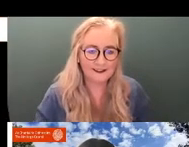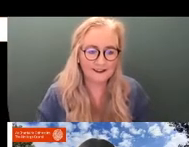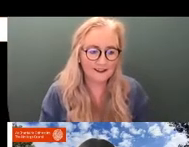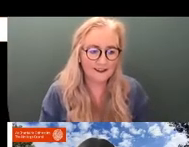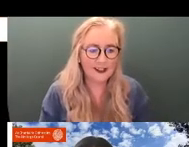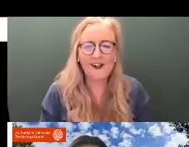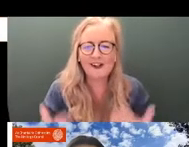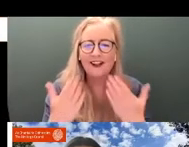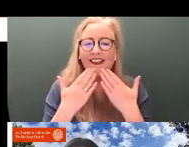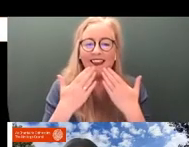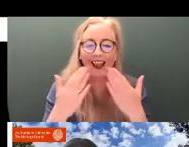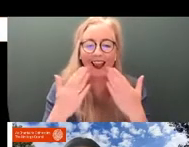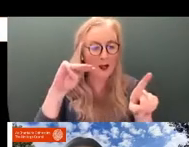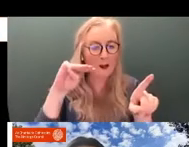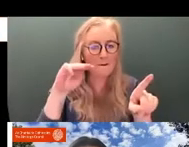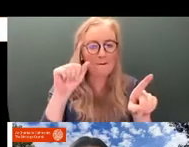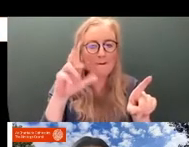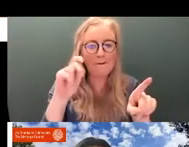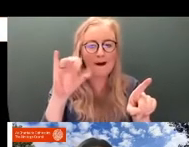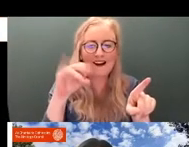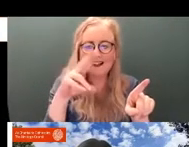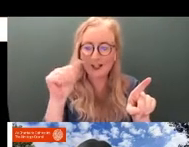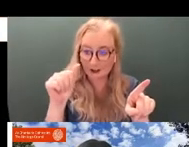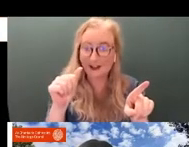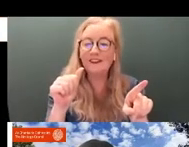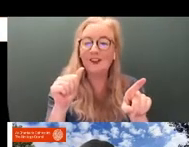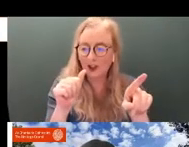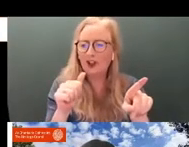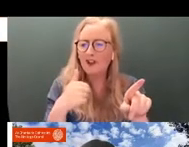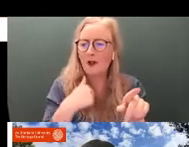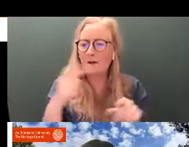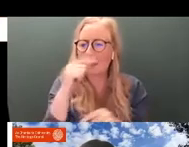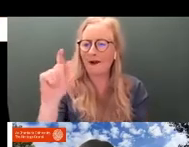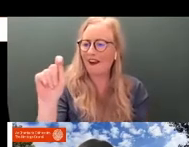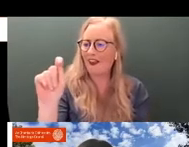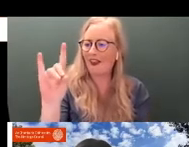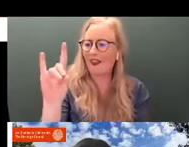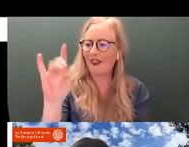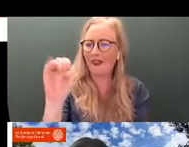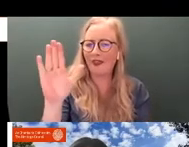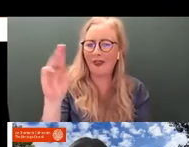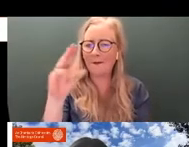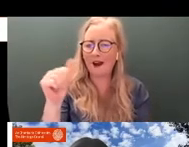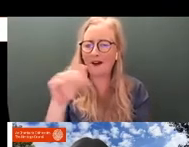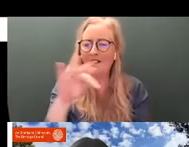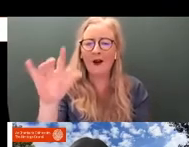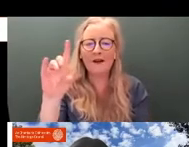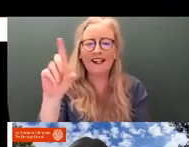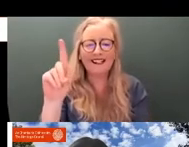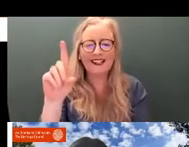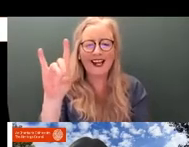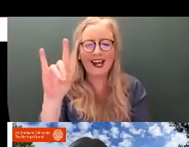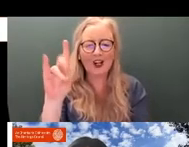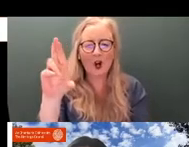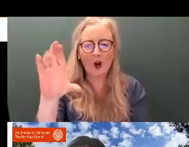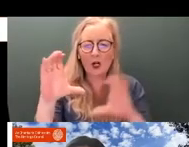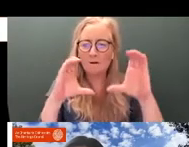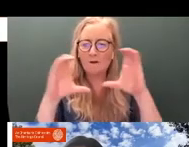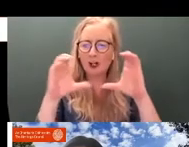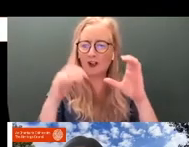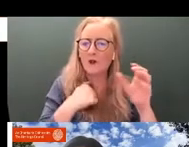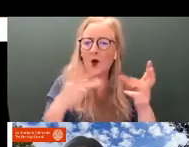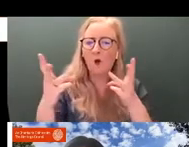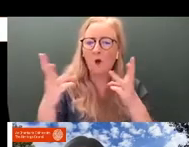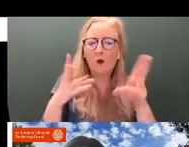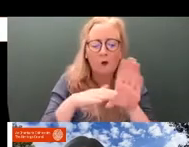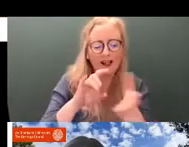Thanks, Martina. So yes, so as Susan mentioned, my name is Thelma and I'm from DHR Communications. We are working with the Heritage